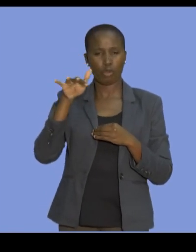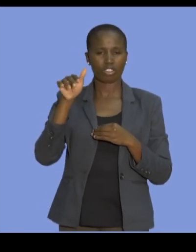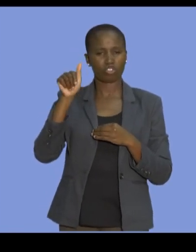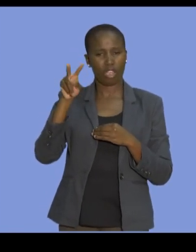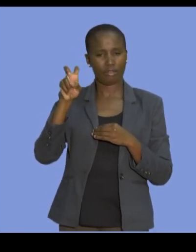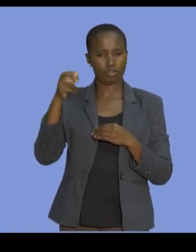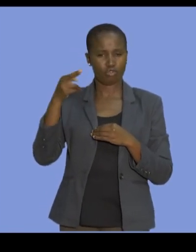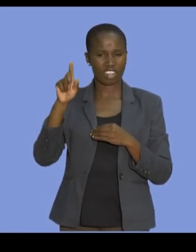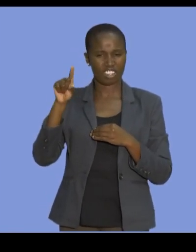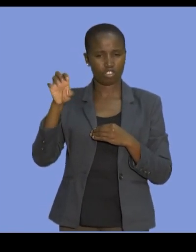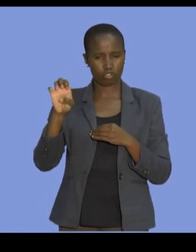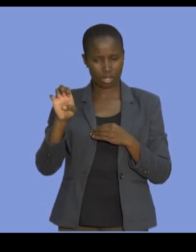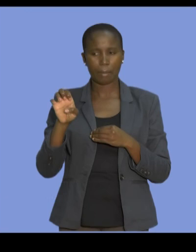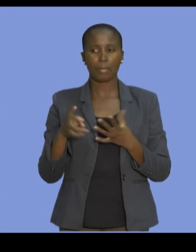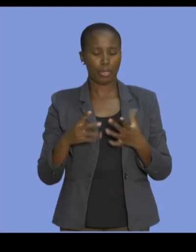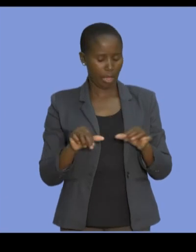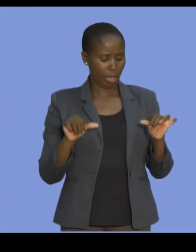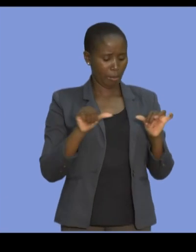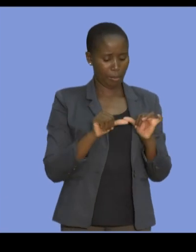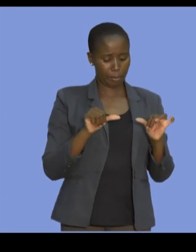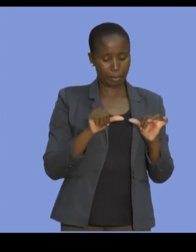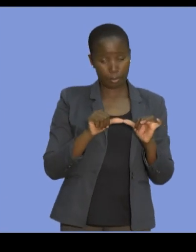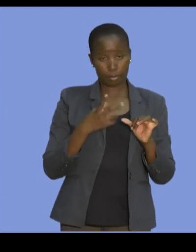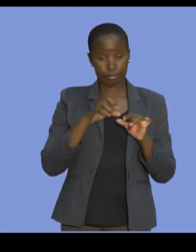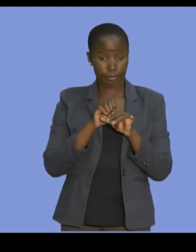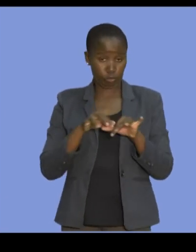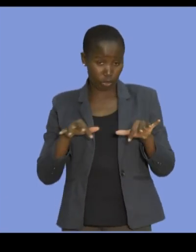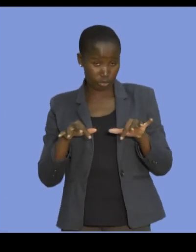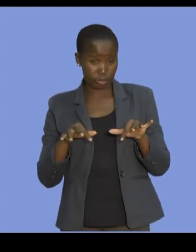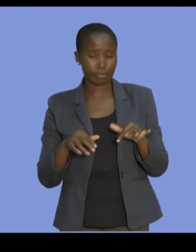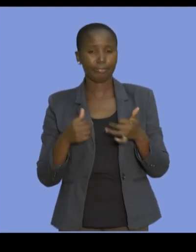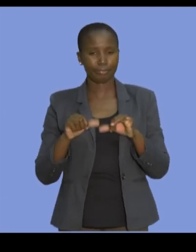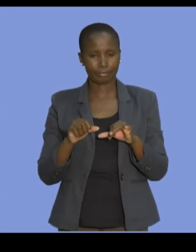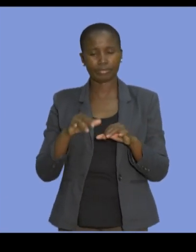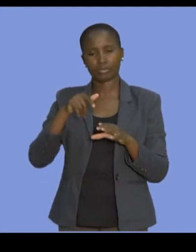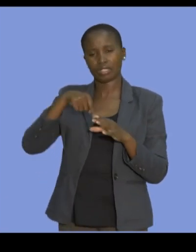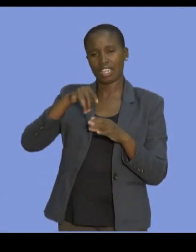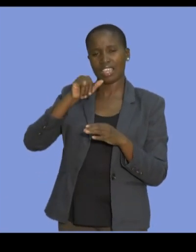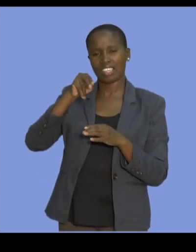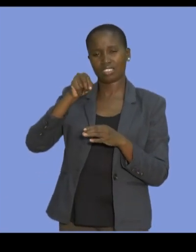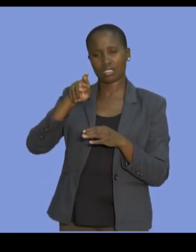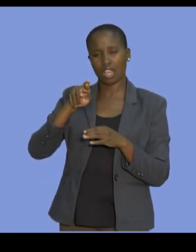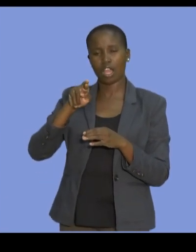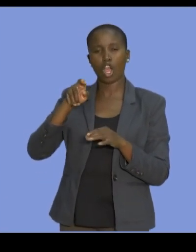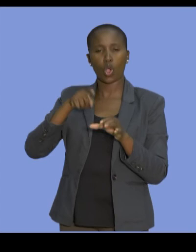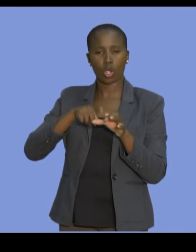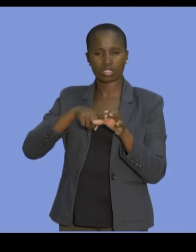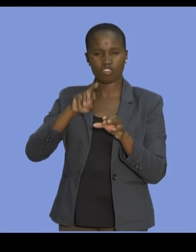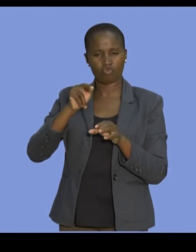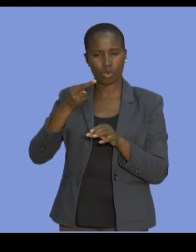Then the measure of dispersion, which we looked at the interquartile range, the range, and